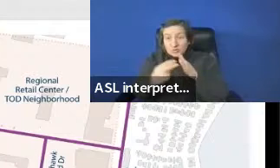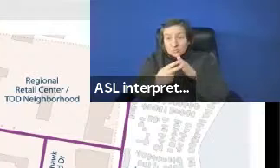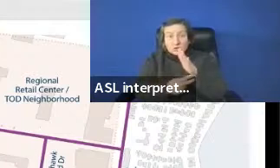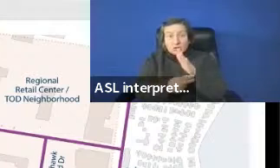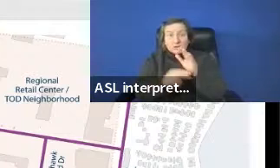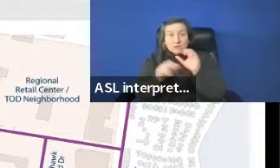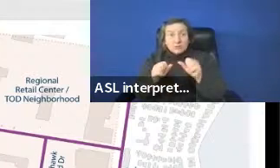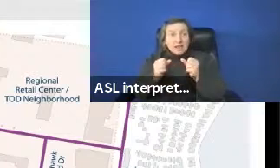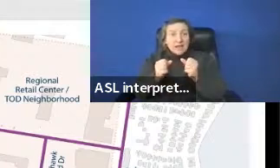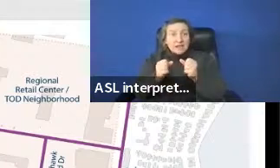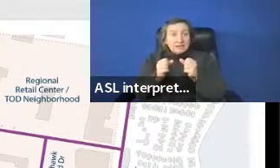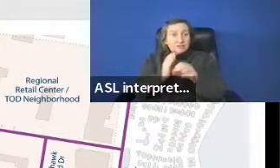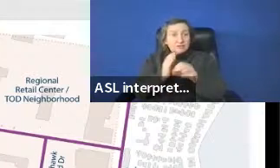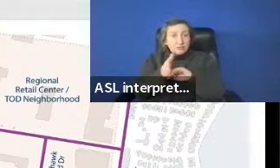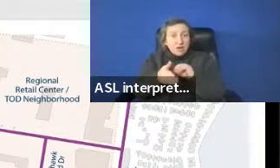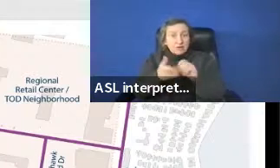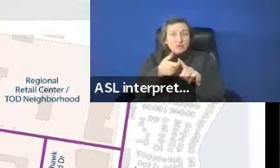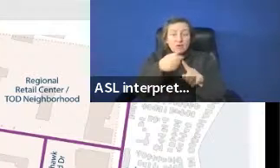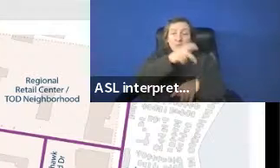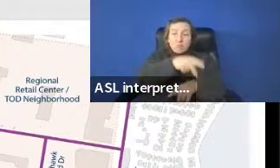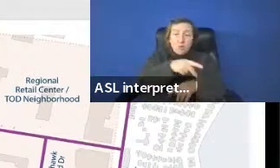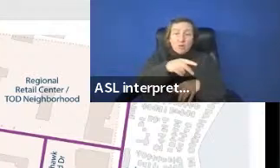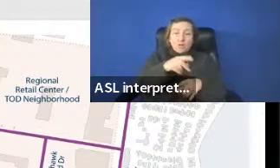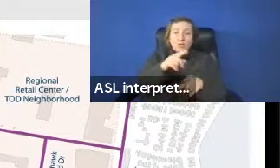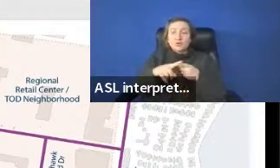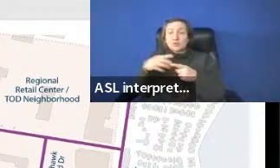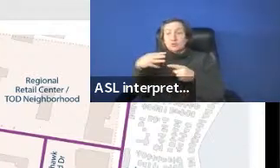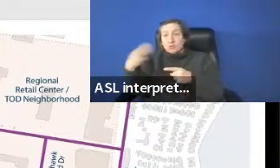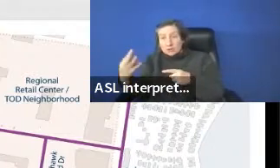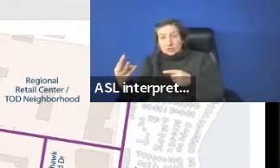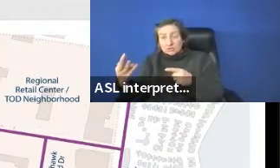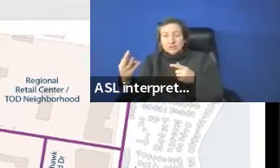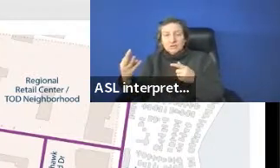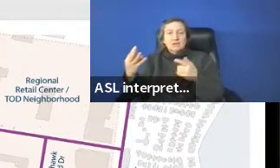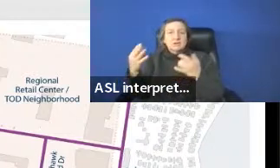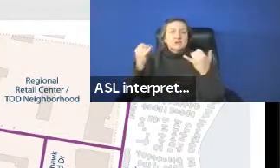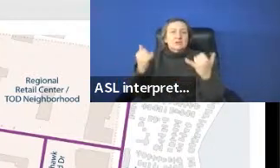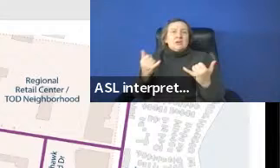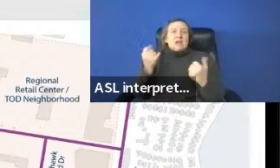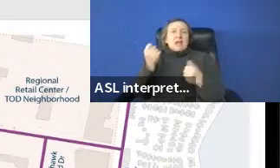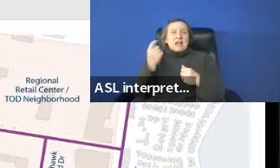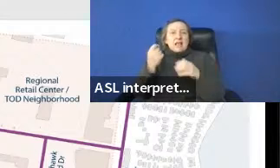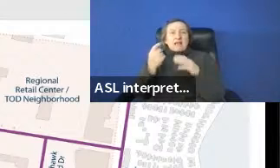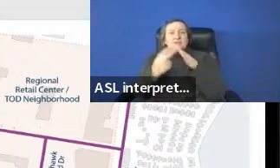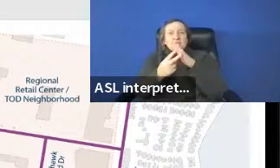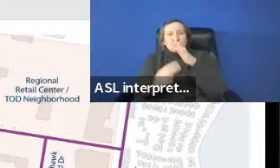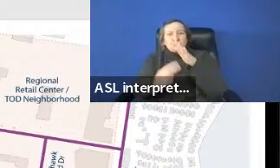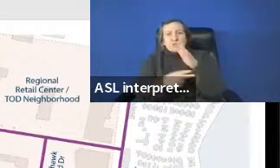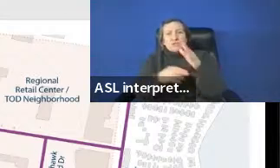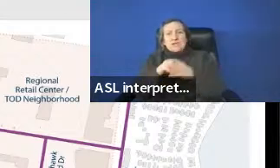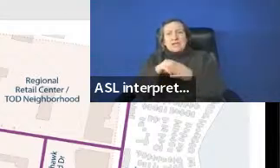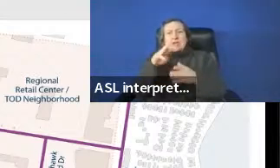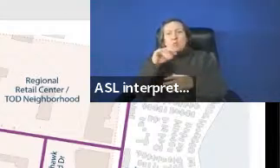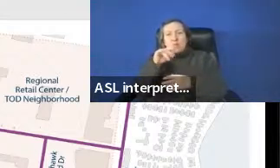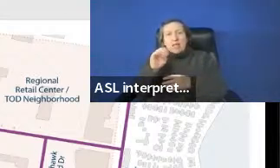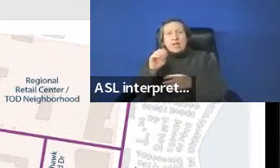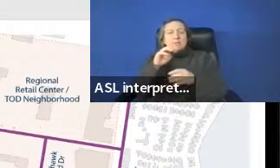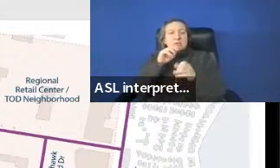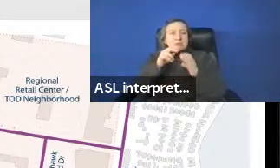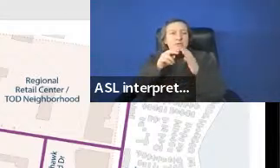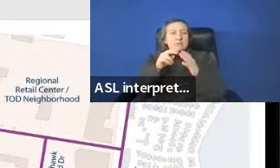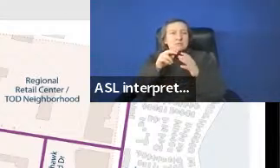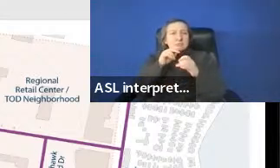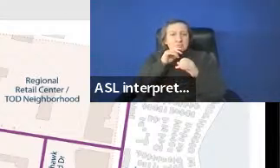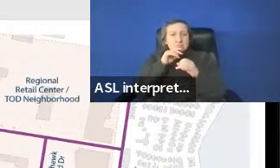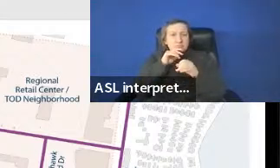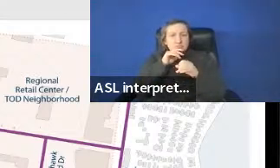cross to get from Portland to the Washington side, there are currently 11 bridges in the Willamette River in Portland and only 2 bridges on the